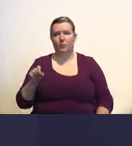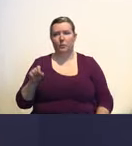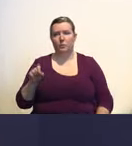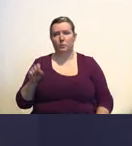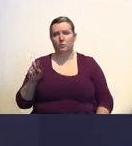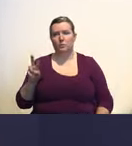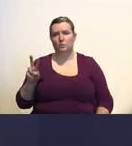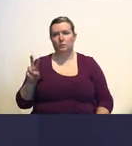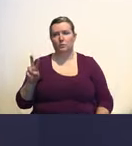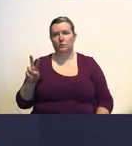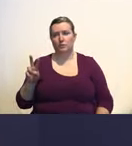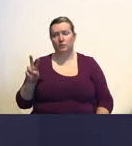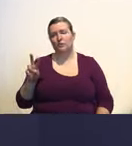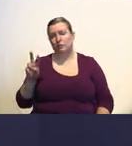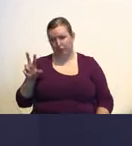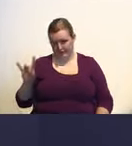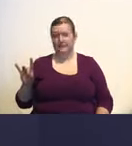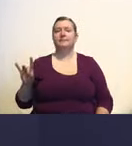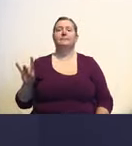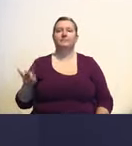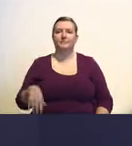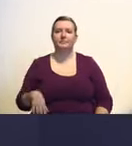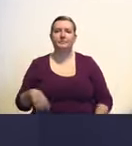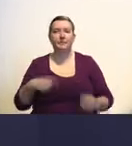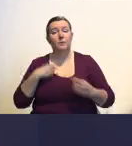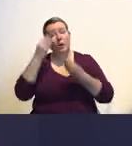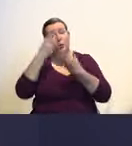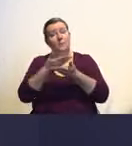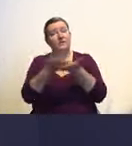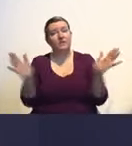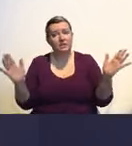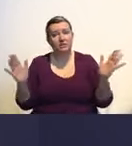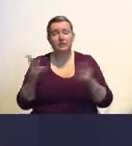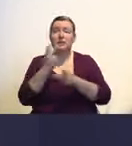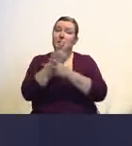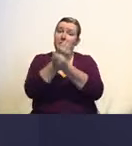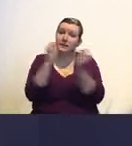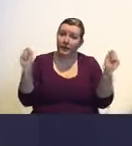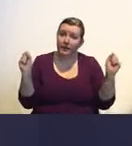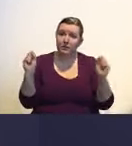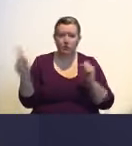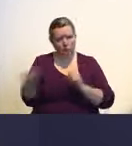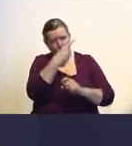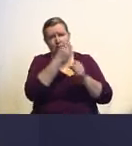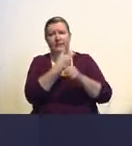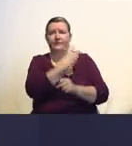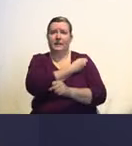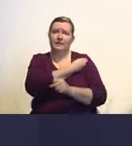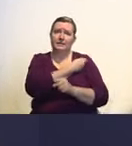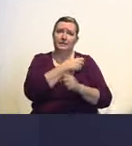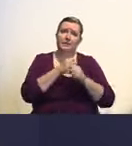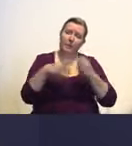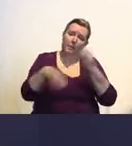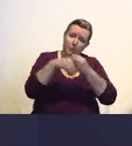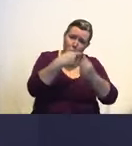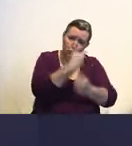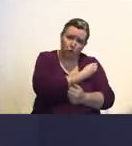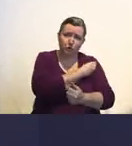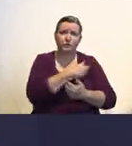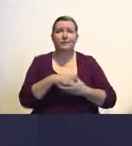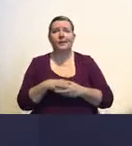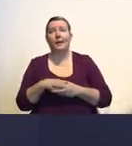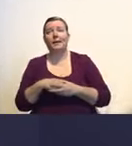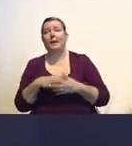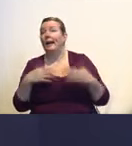5.38%. So that concludes my report. Please continue to stay safe, get vaccinated, get boosted. Please join us for